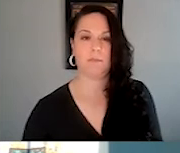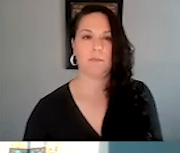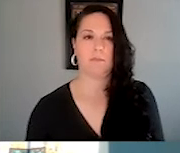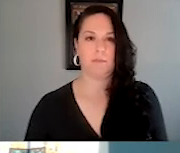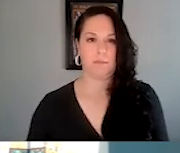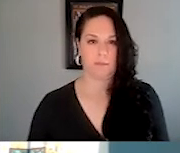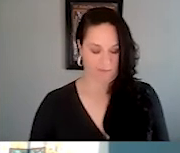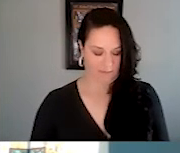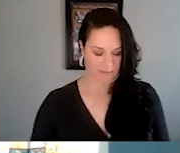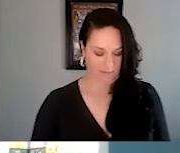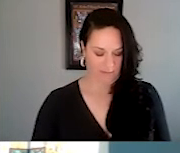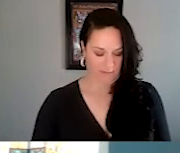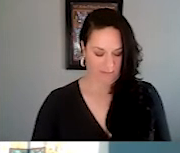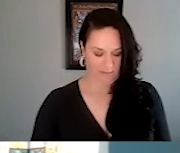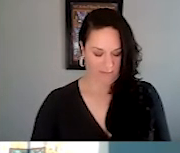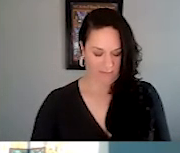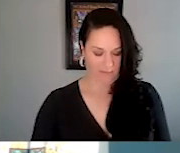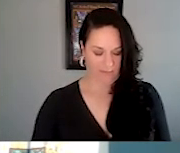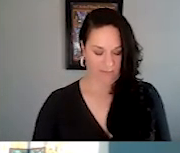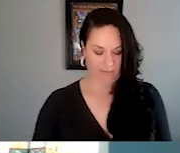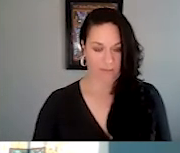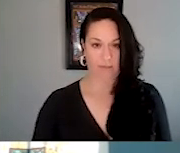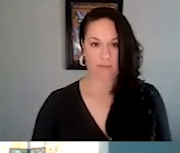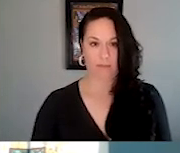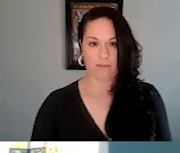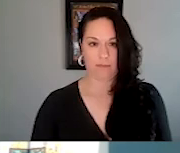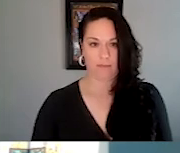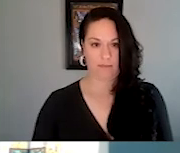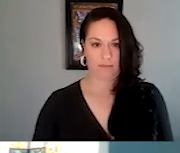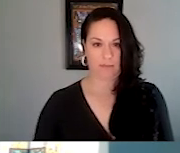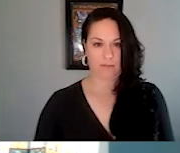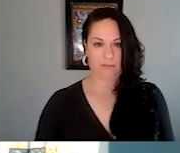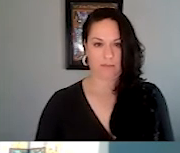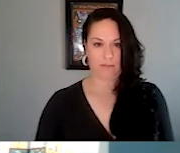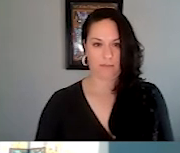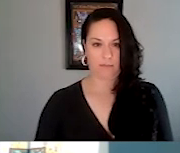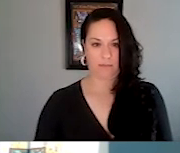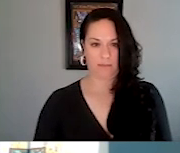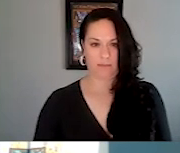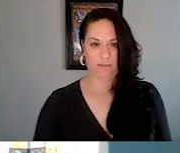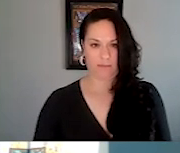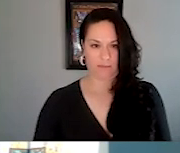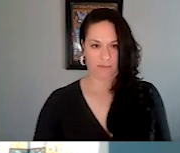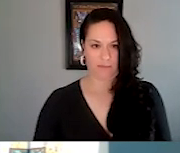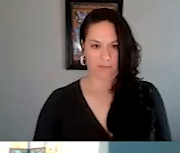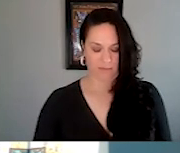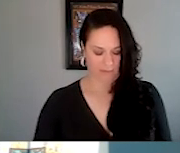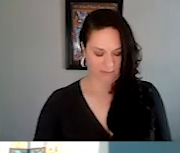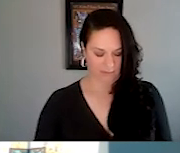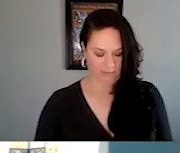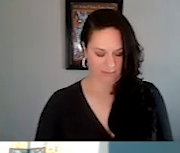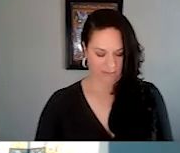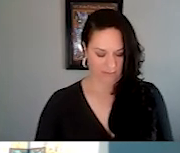a regulatory agency, which is part of the executive branch? Do you want to change a policy? Do you want to get funding